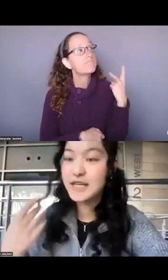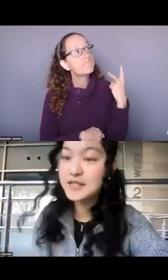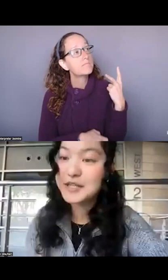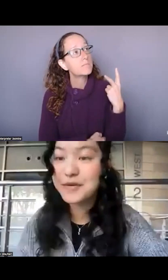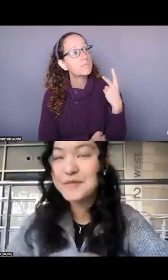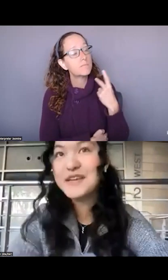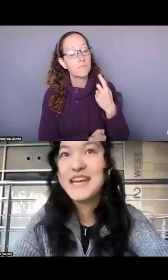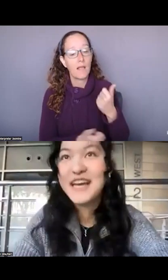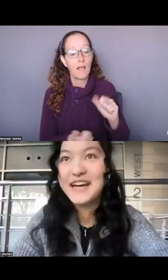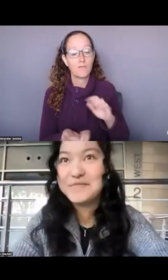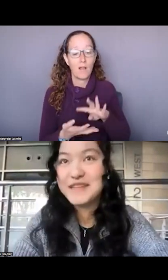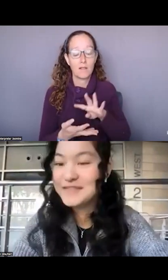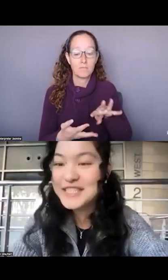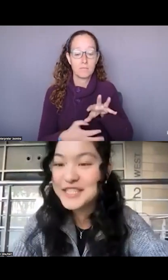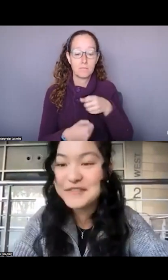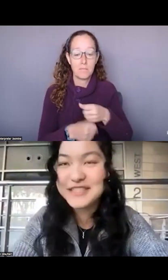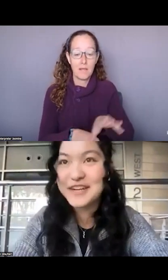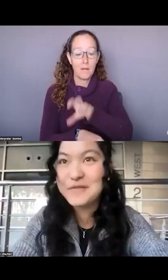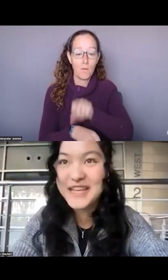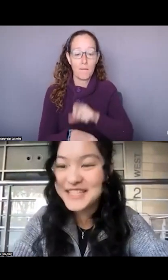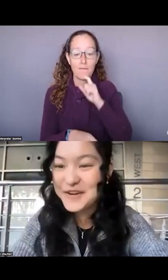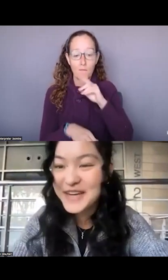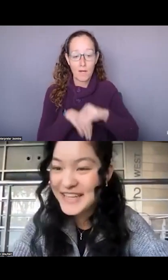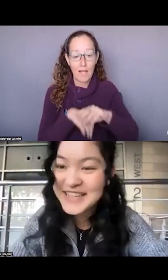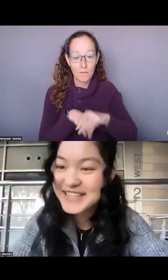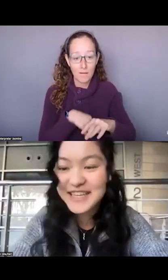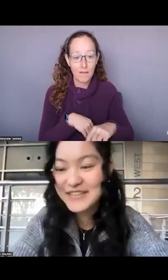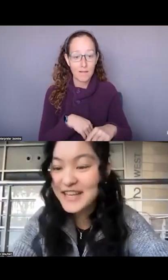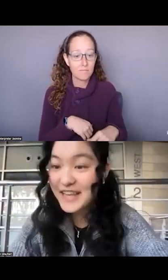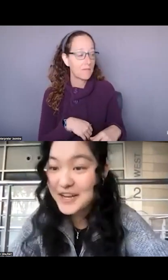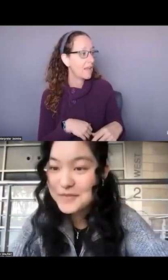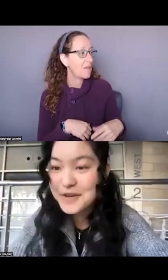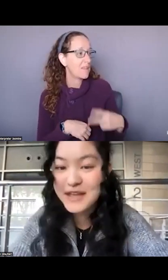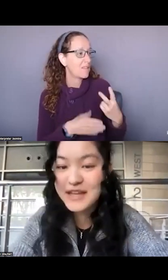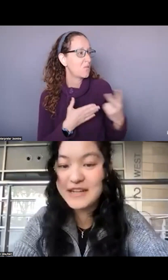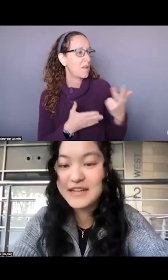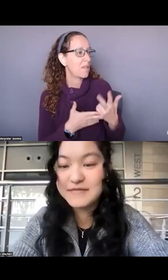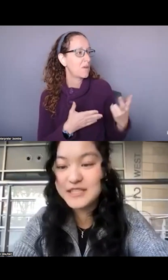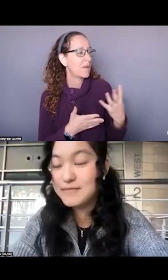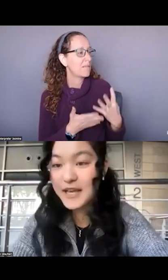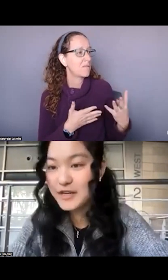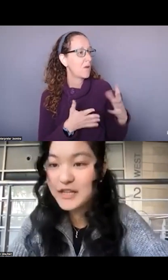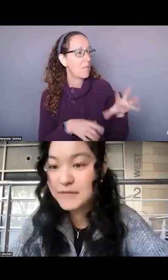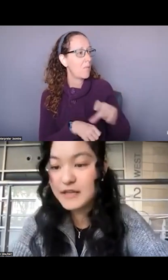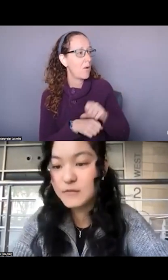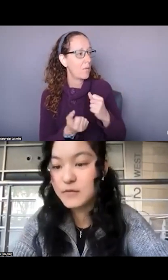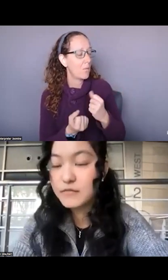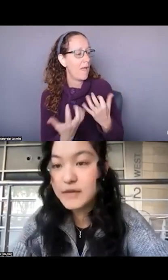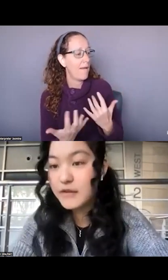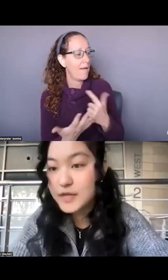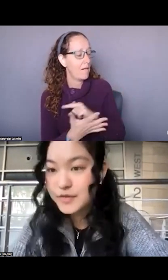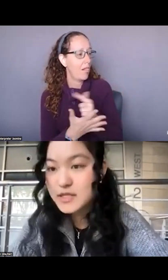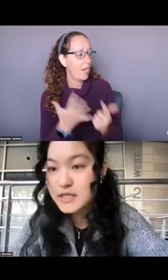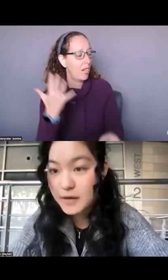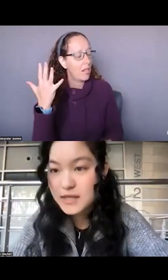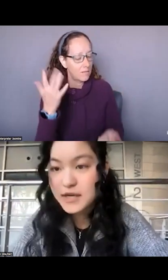schedule a counseling appointment last semester, and it was just like a weeks long waiting list to even like get an appointment, and it just became very clear to me that there weren't